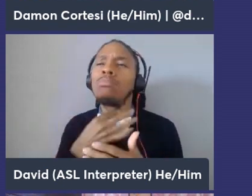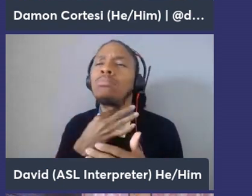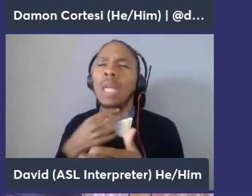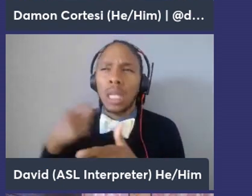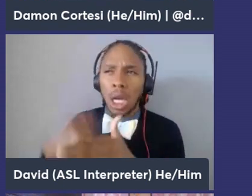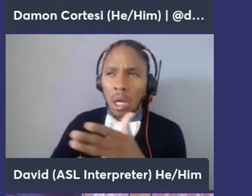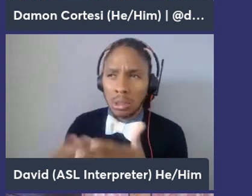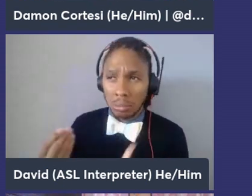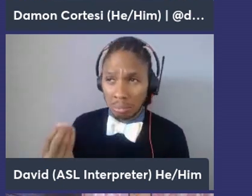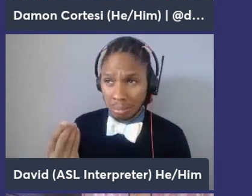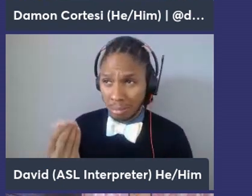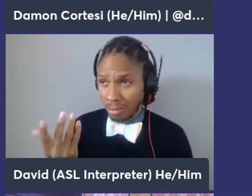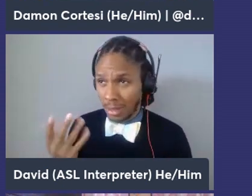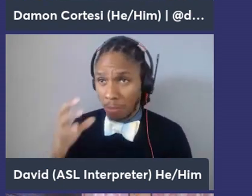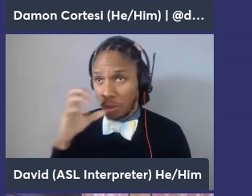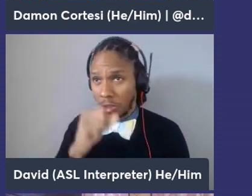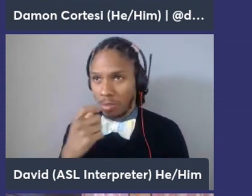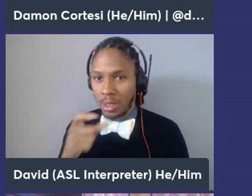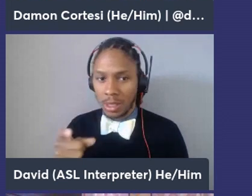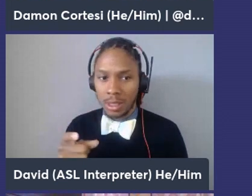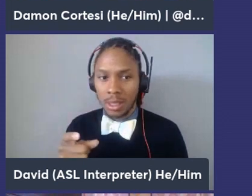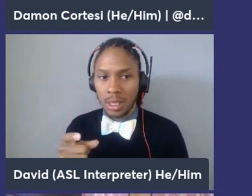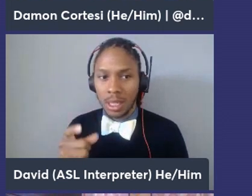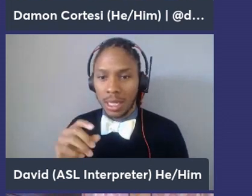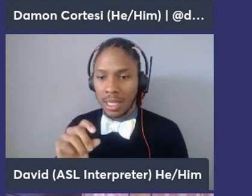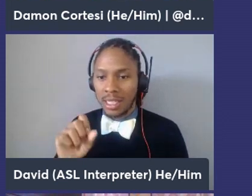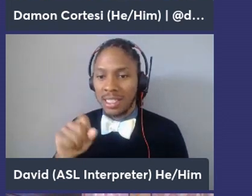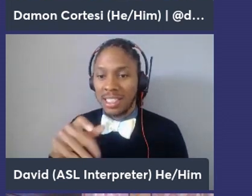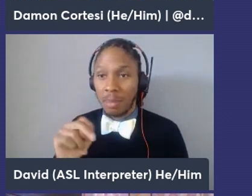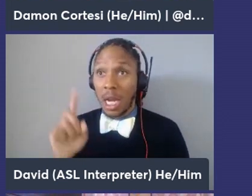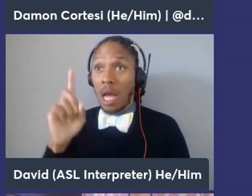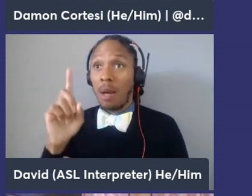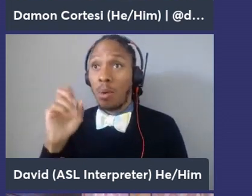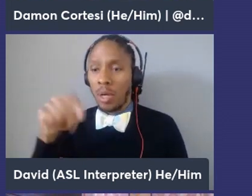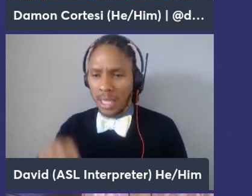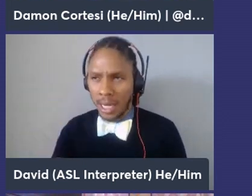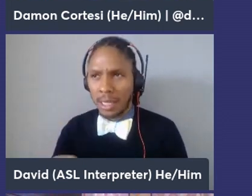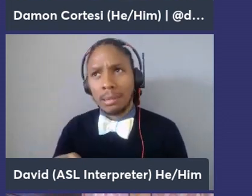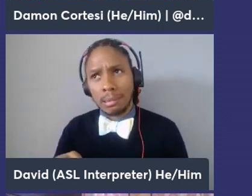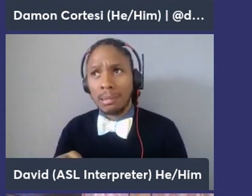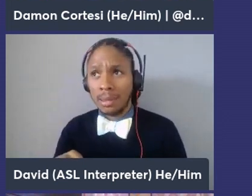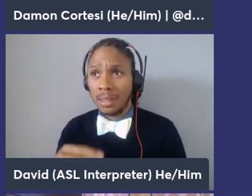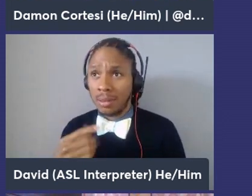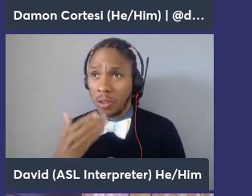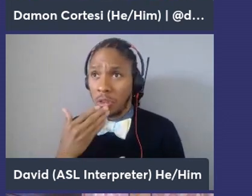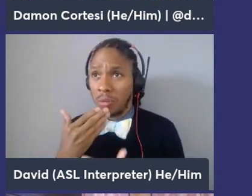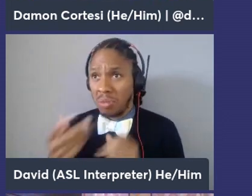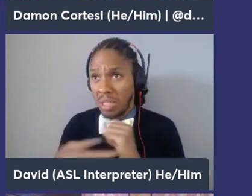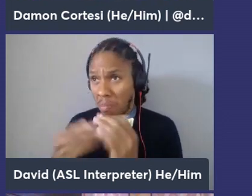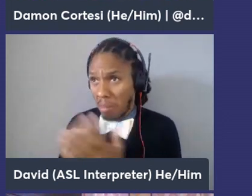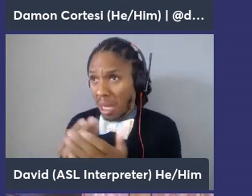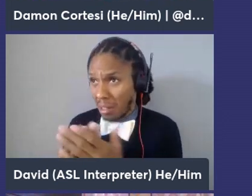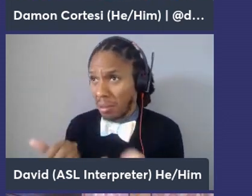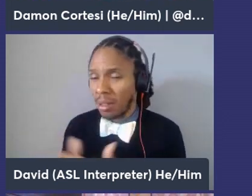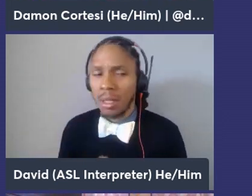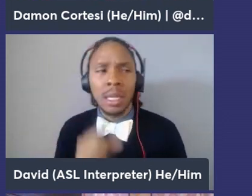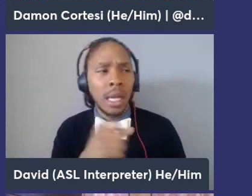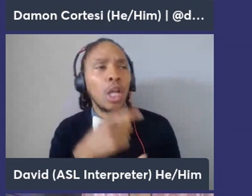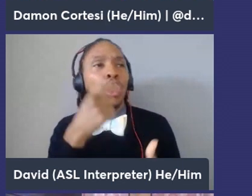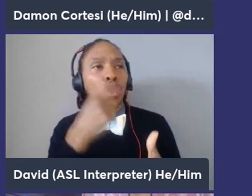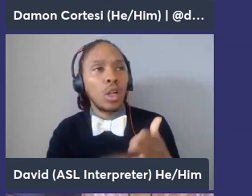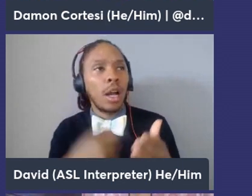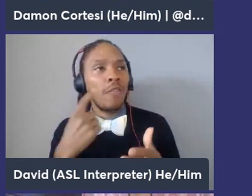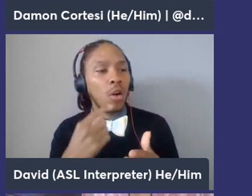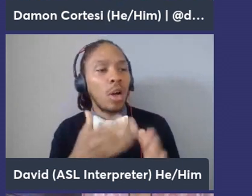this? I'm assuming that, because it can spin up and spin down, it's relatively cost effective. Yeah, yeah. You get charged for